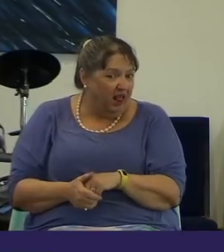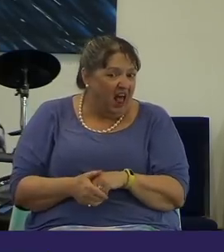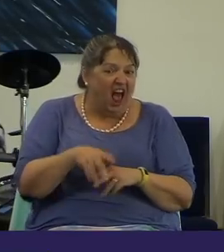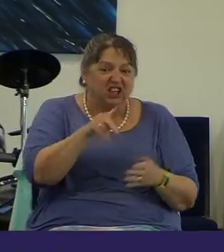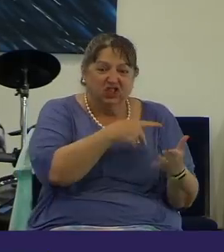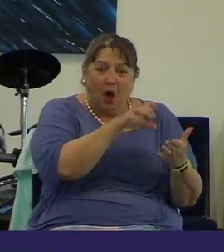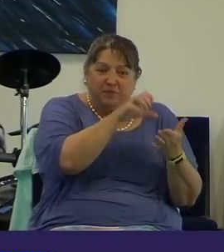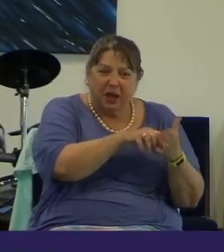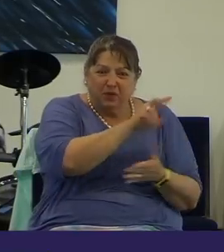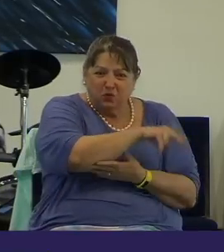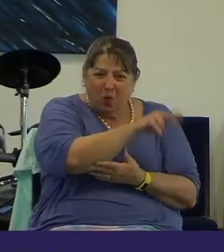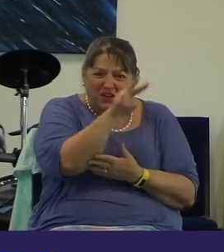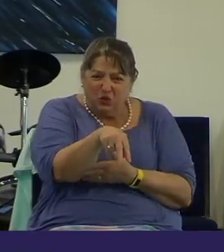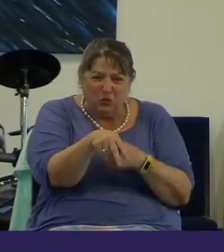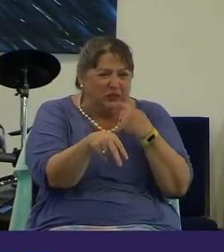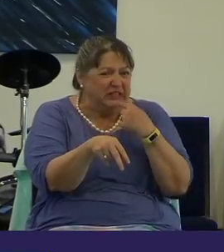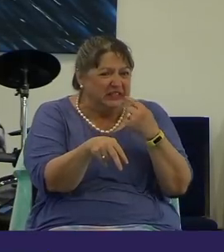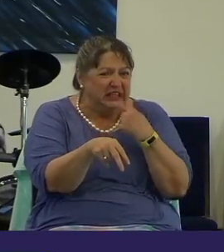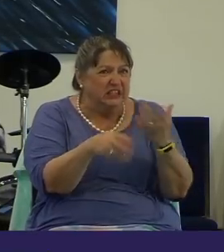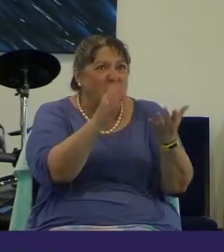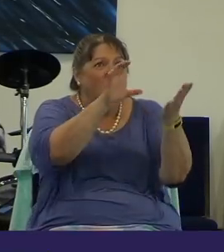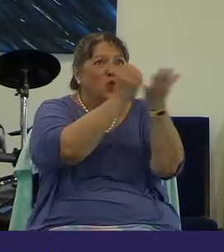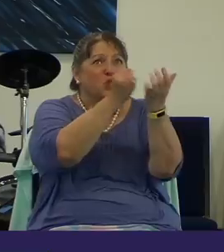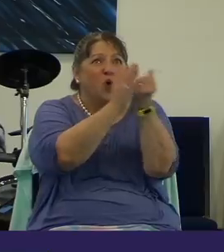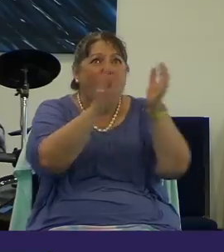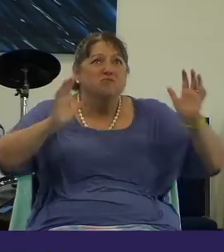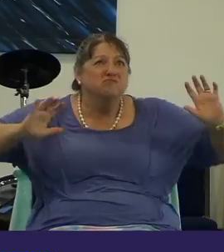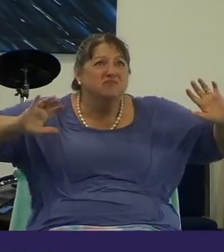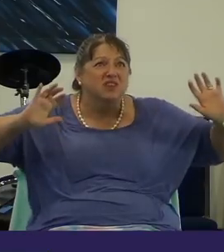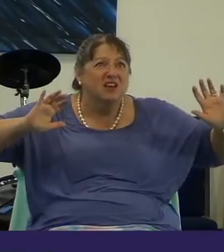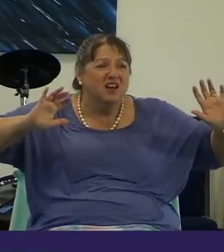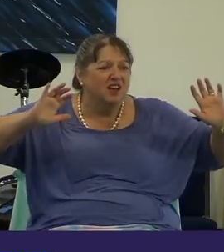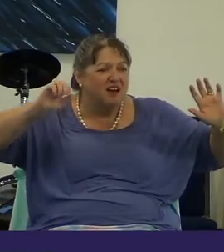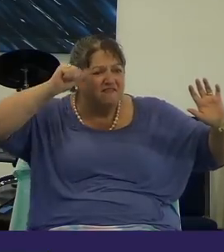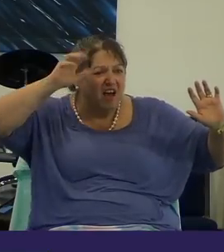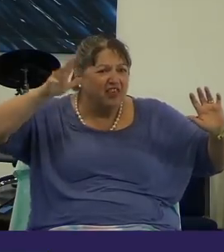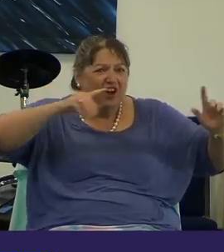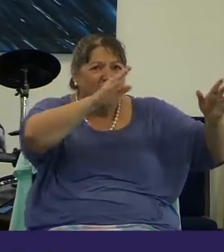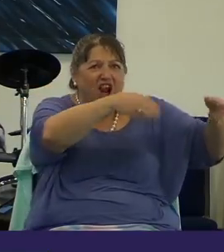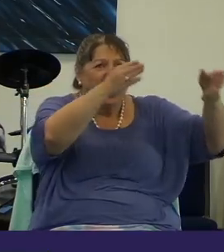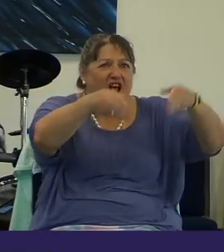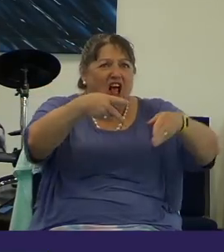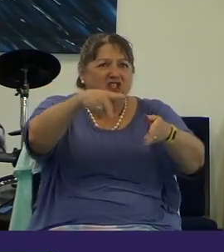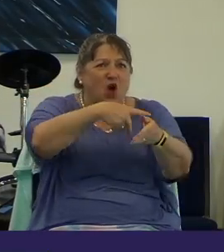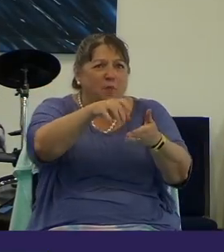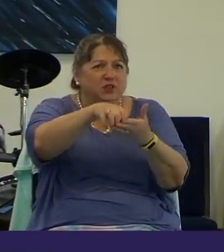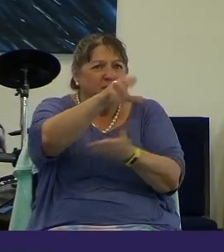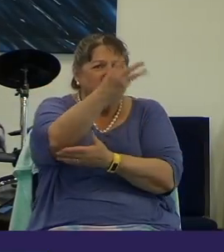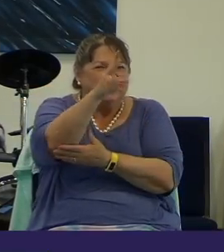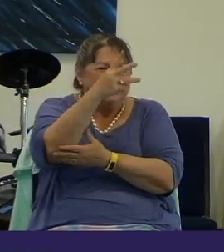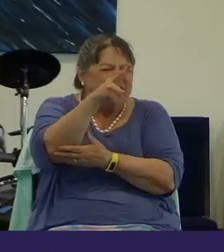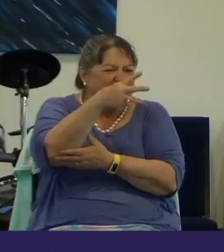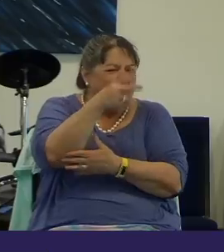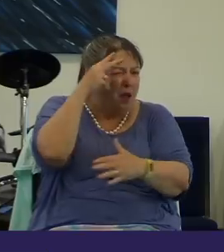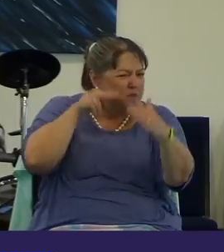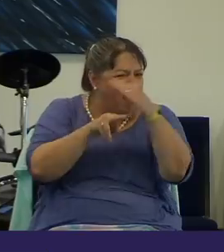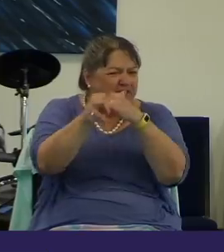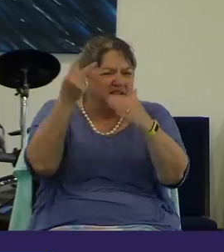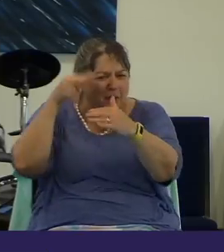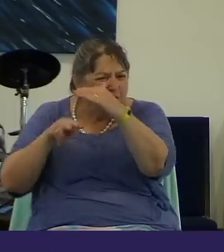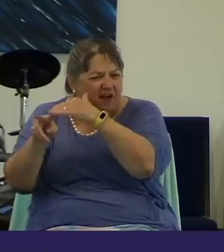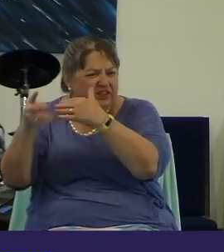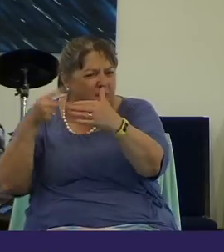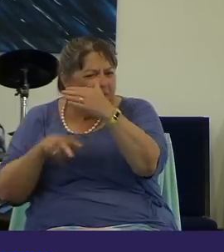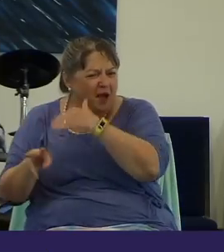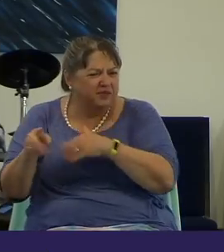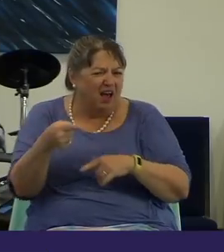we find about the cross, the situation with the cross. In Psalm 16, we learn about the one who would rise from the dead, he would conquer